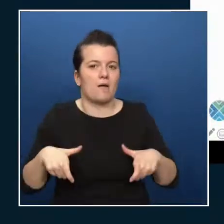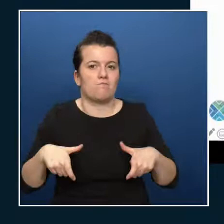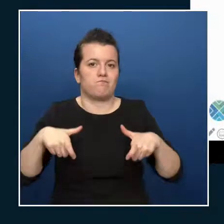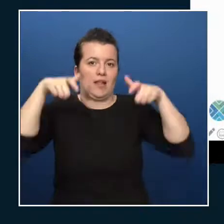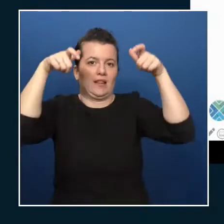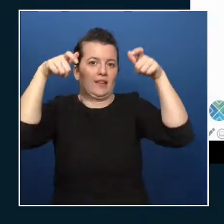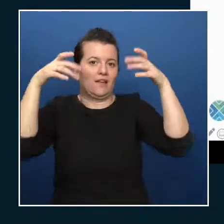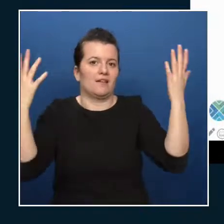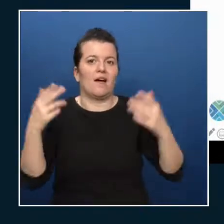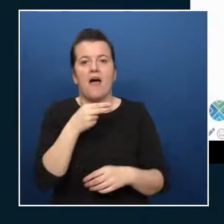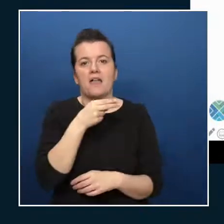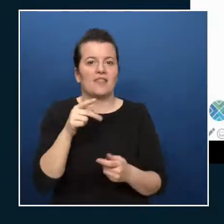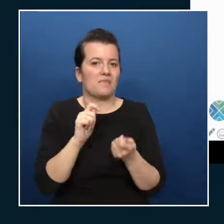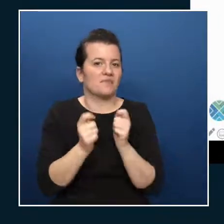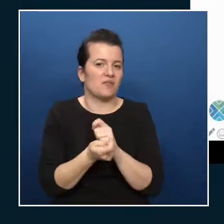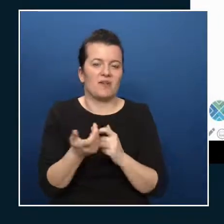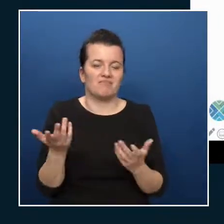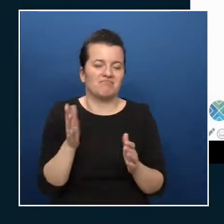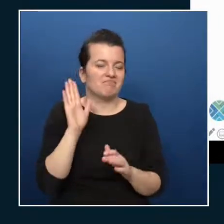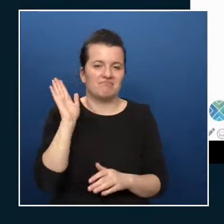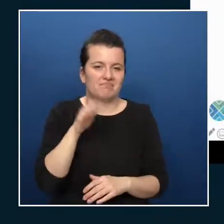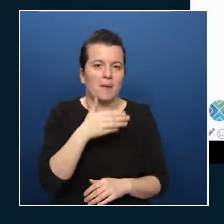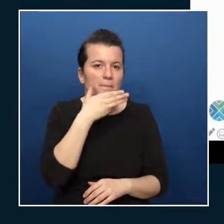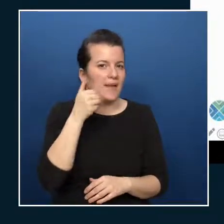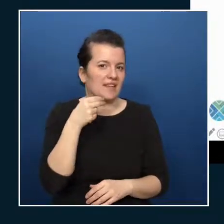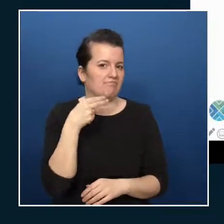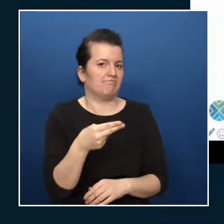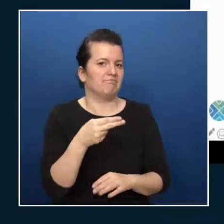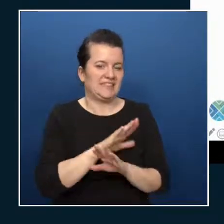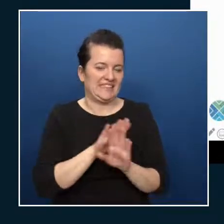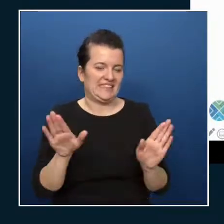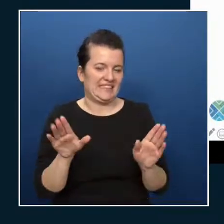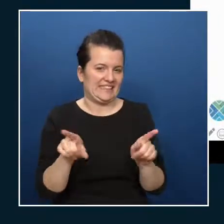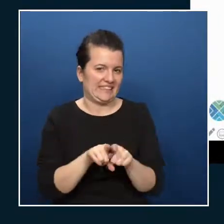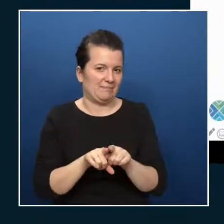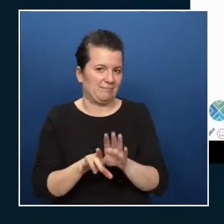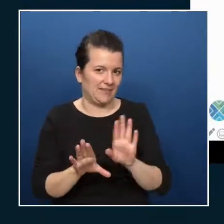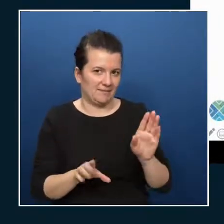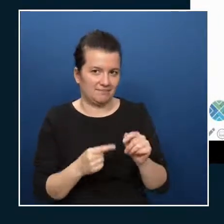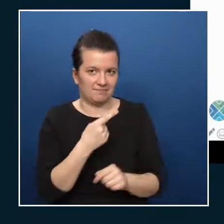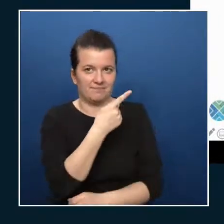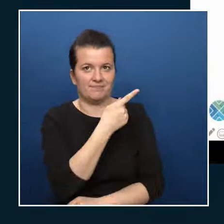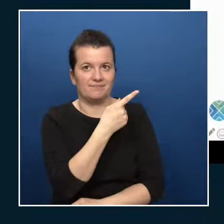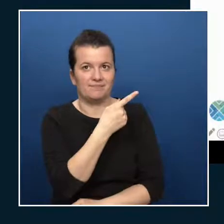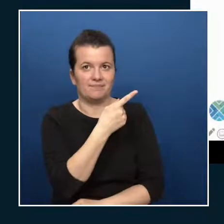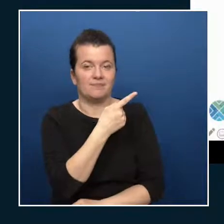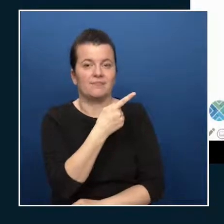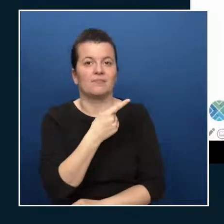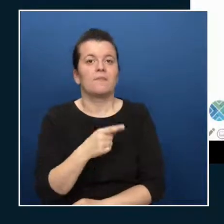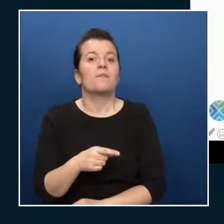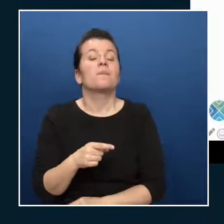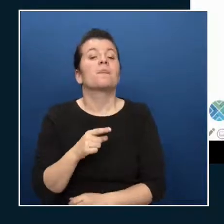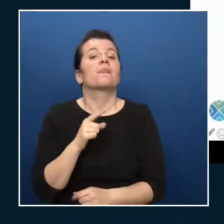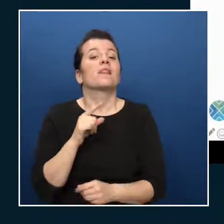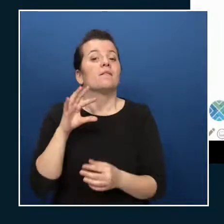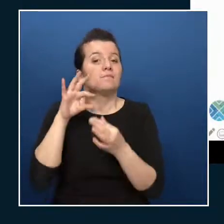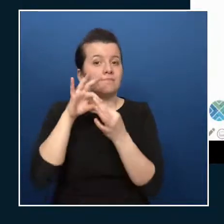but that's not best practice. So just leave it like it is. And it allows you to apply governance at the directory